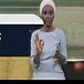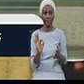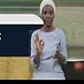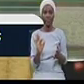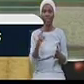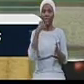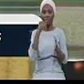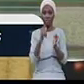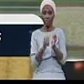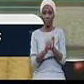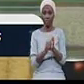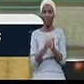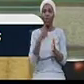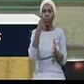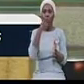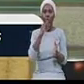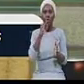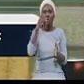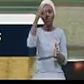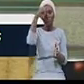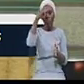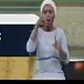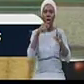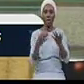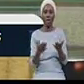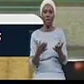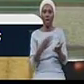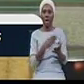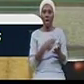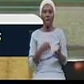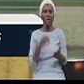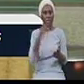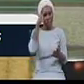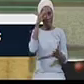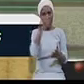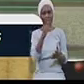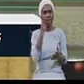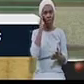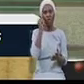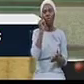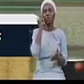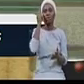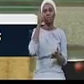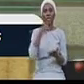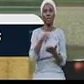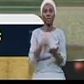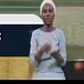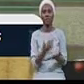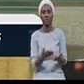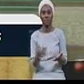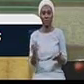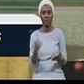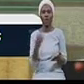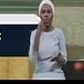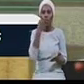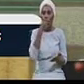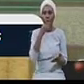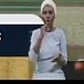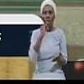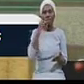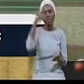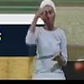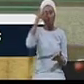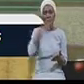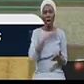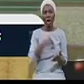It says, who is wise, and he shall understand these things. Who is wise, and he